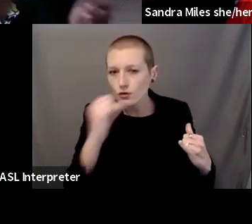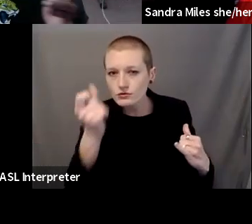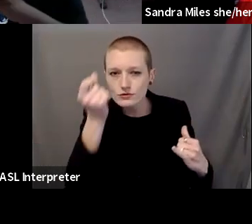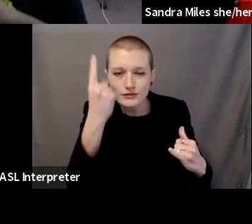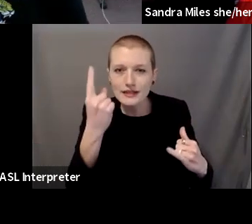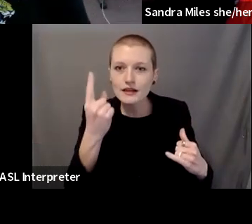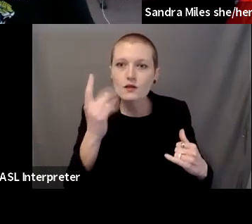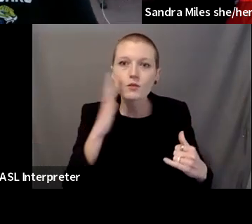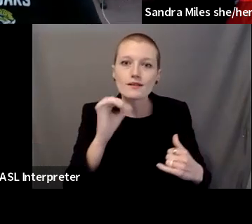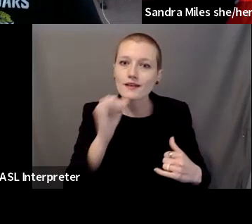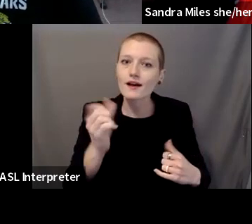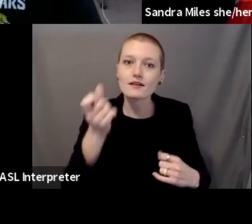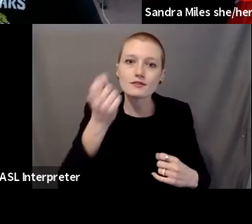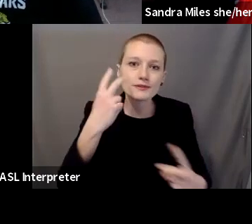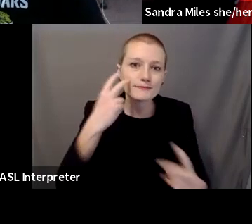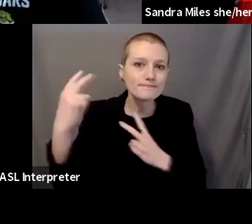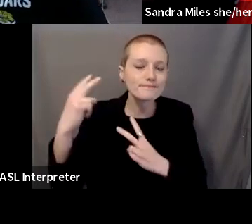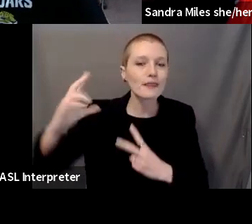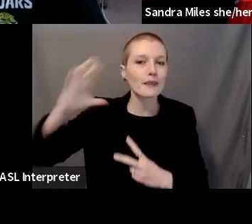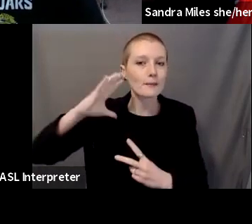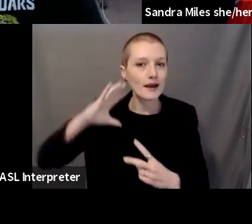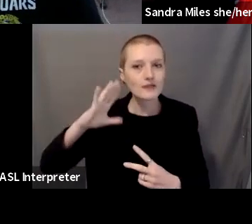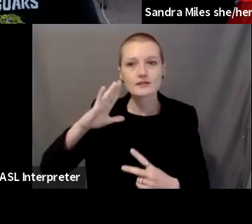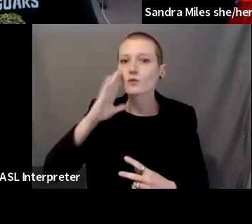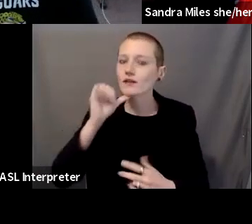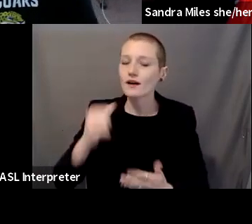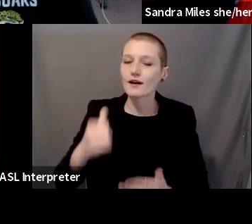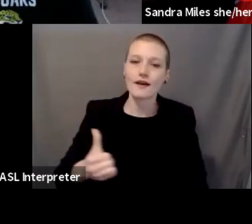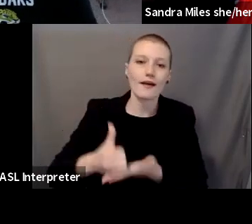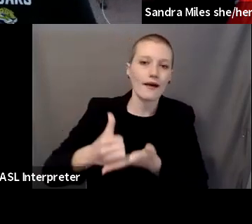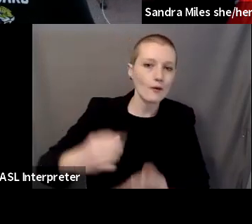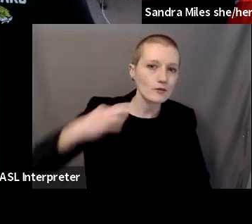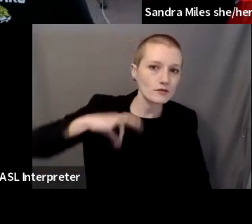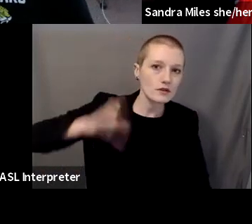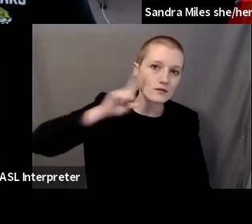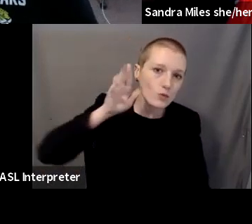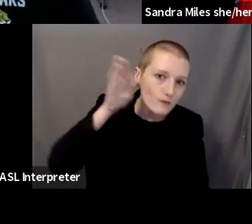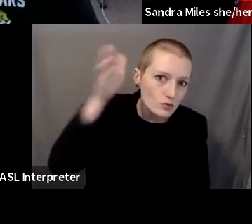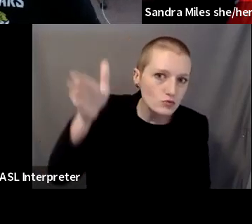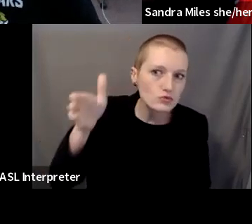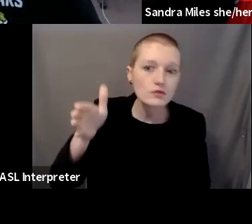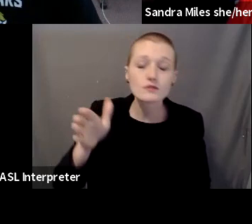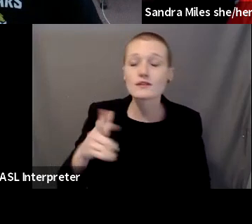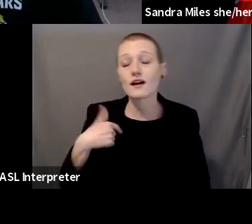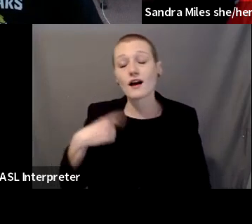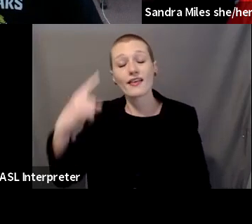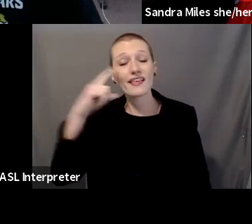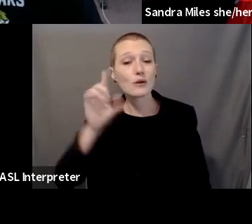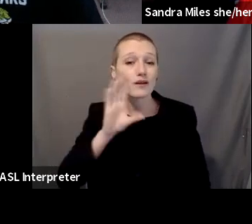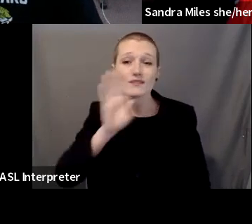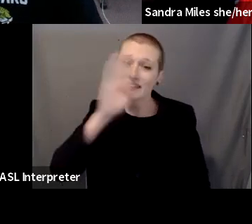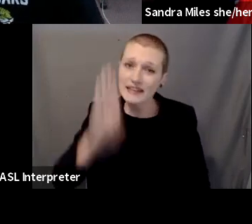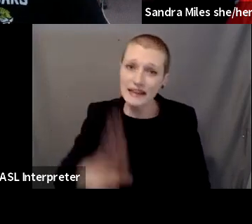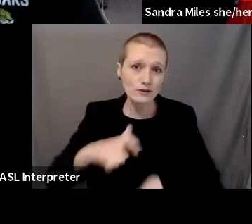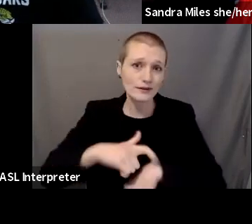going to help you for the future. So I think there will never be a time where we don't have to talk about Black history, or even, you know, there will